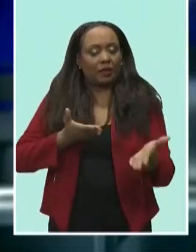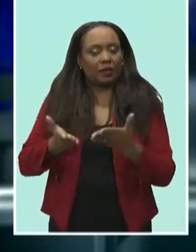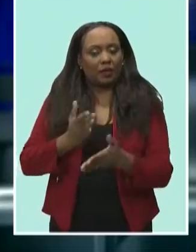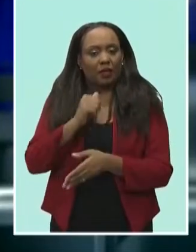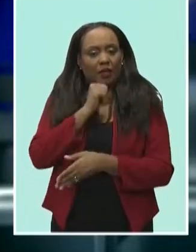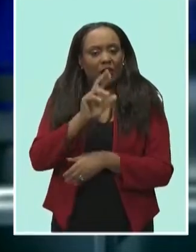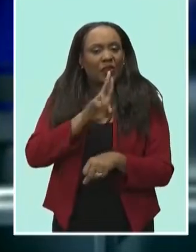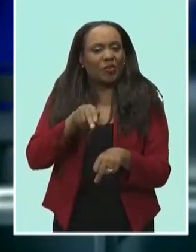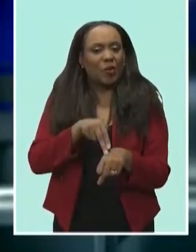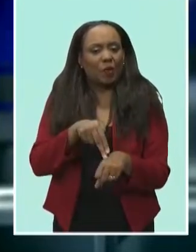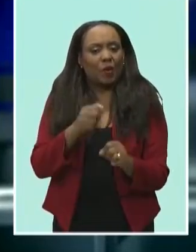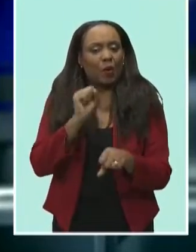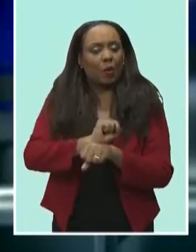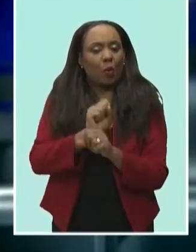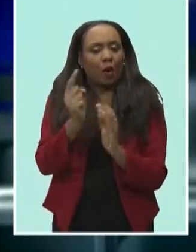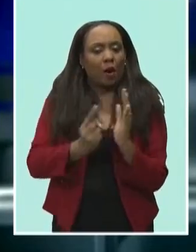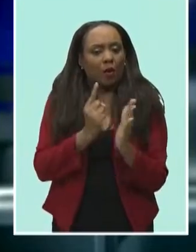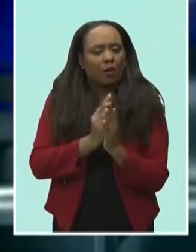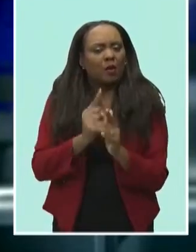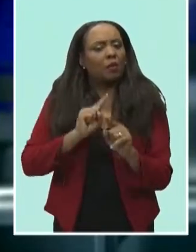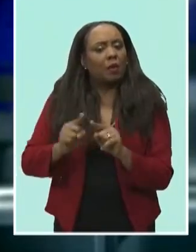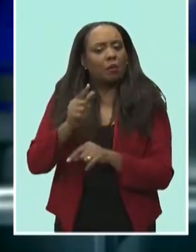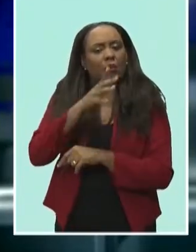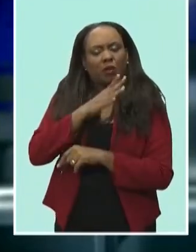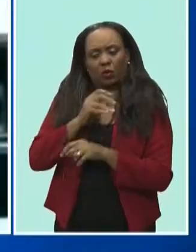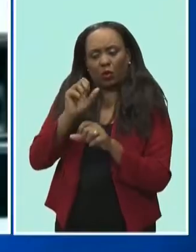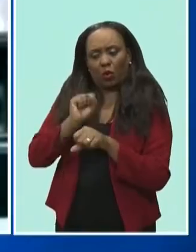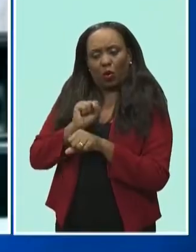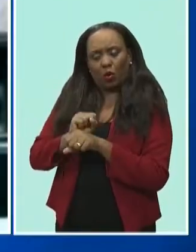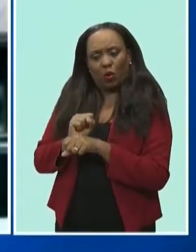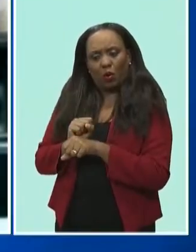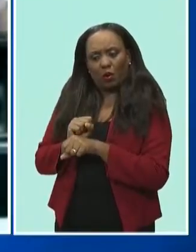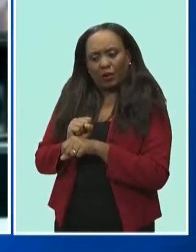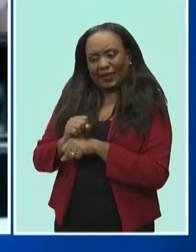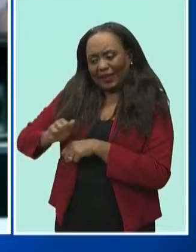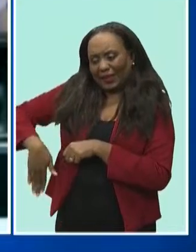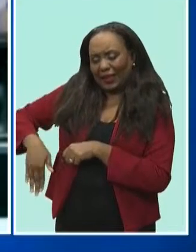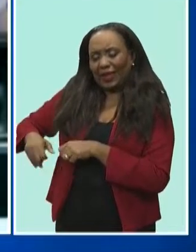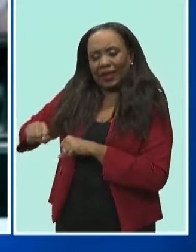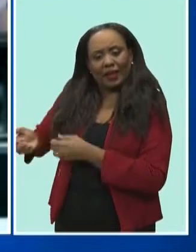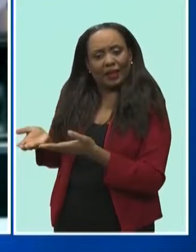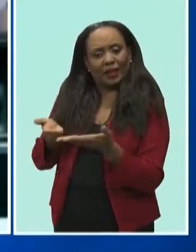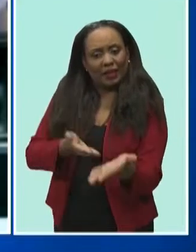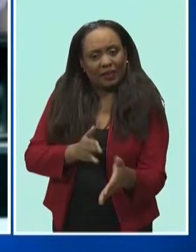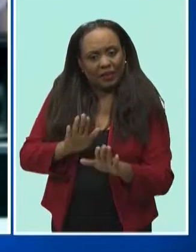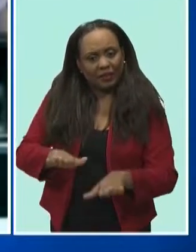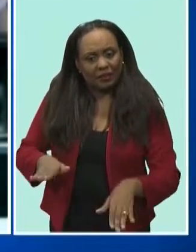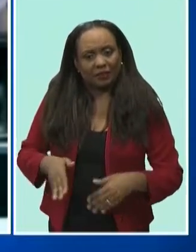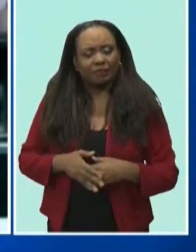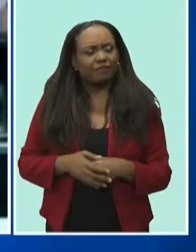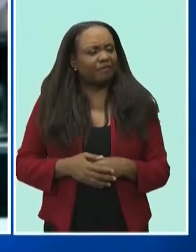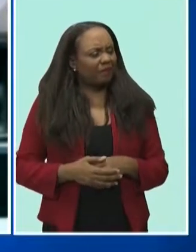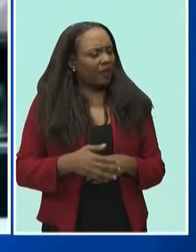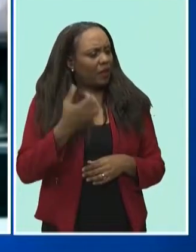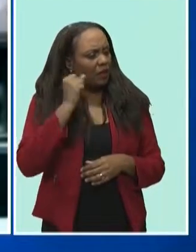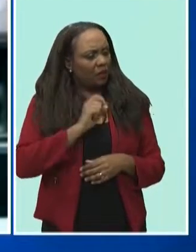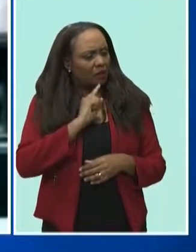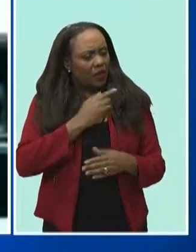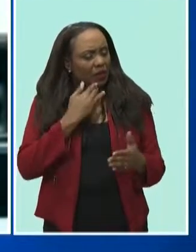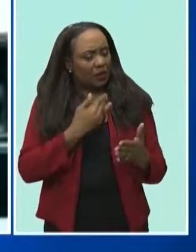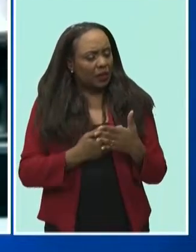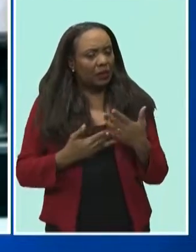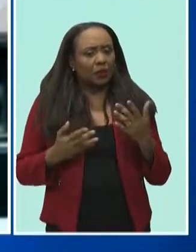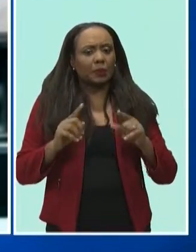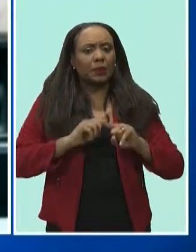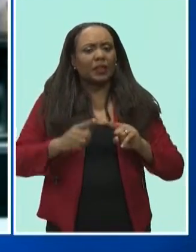of normal working hours so that mothers who work can take their children. Well, Sharika, it sounds pretty ambitious, especially when